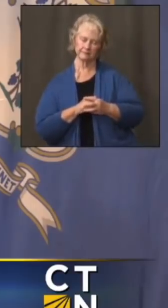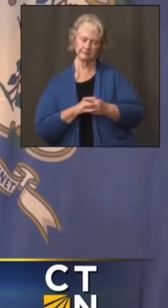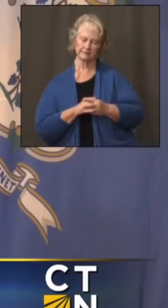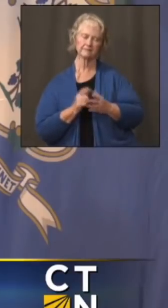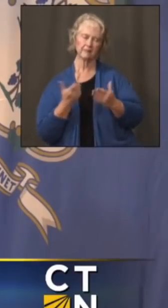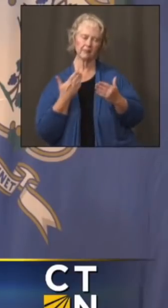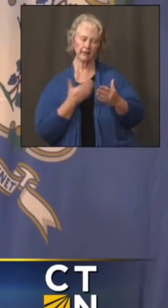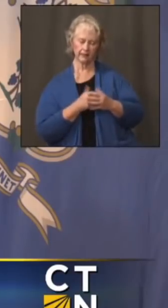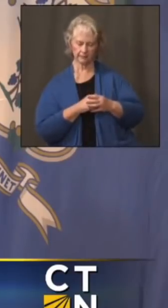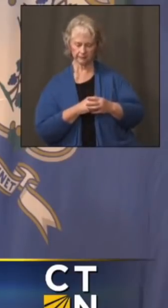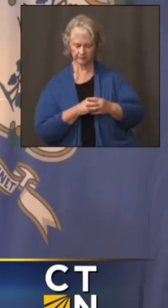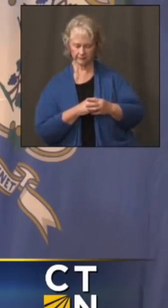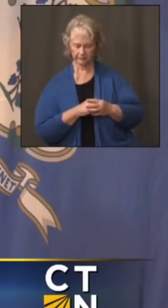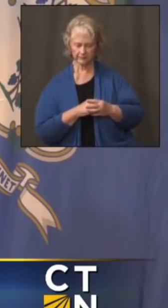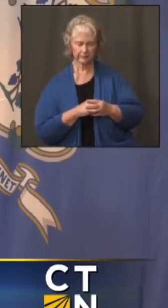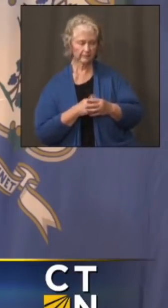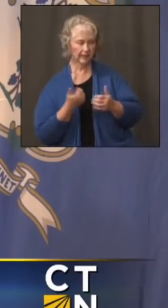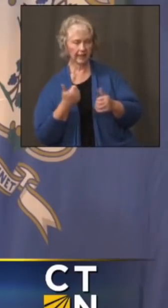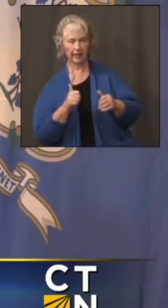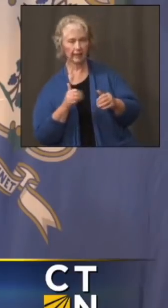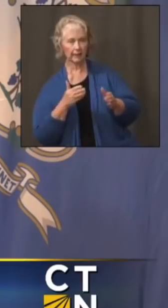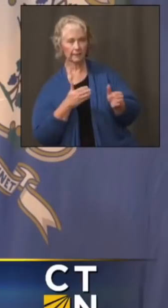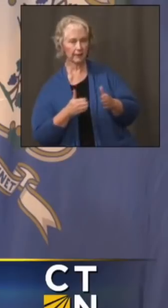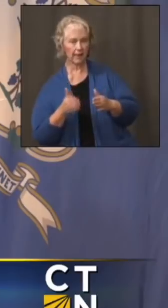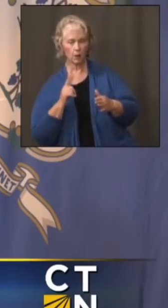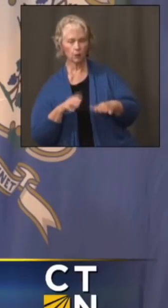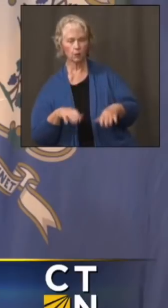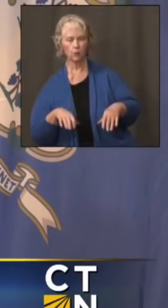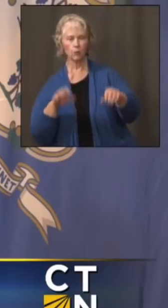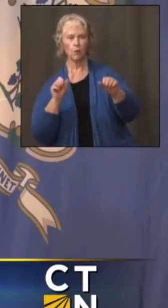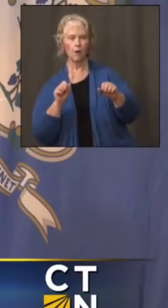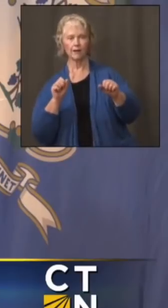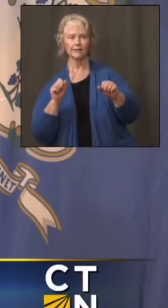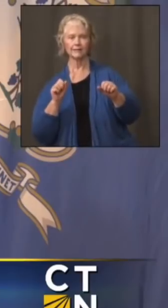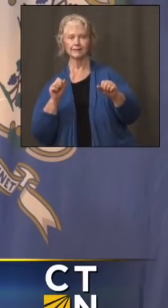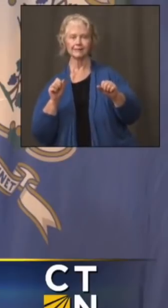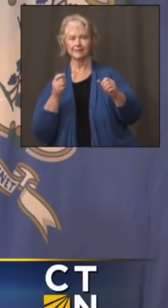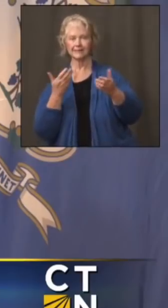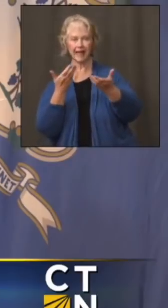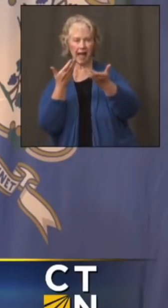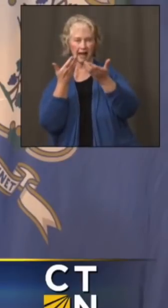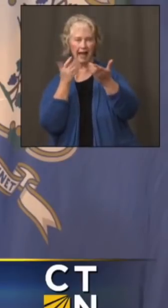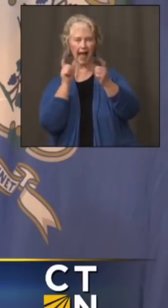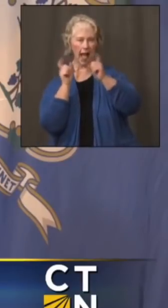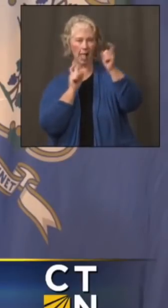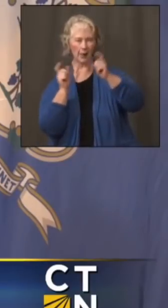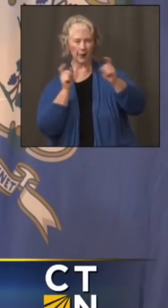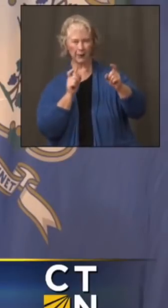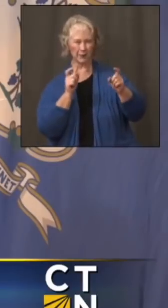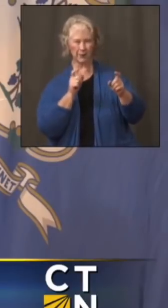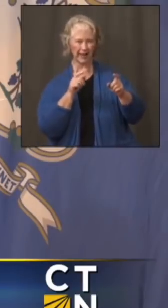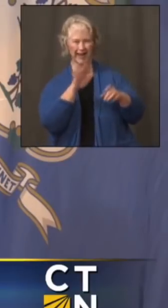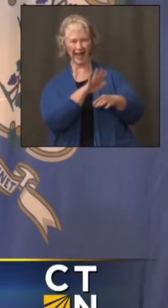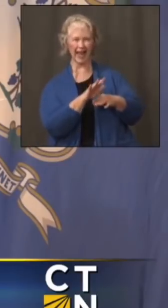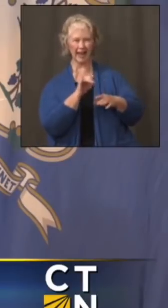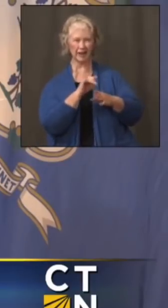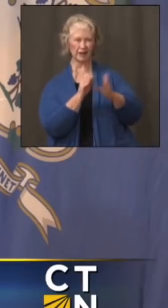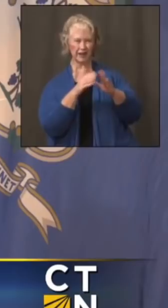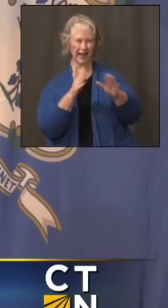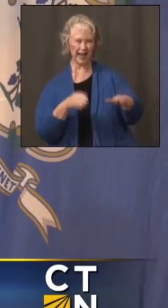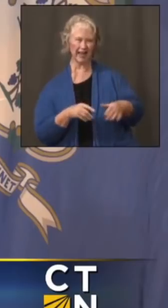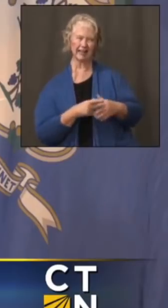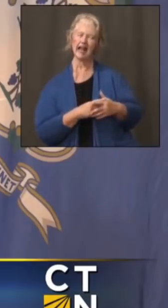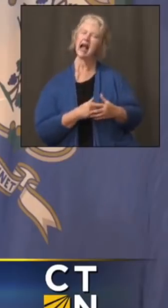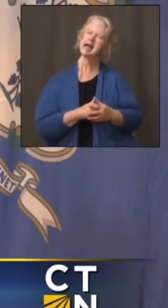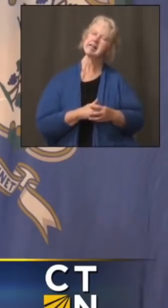Great, thanks. Governor, any plans to host any Halloween-type event at the mansion? Pass out any candy at a distance?